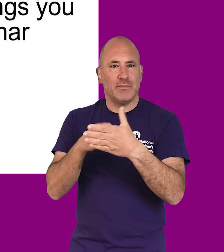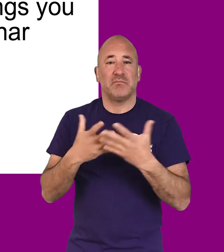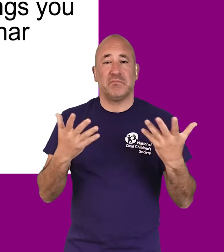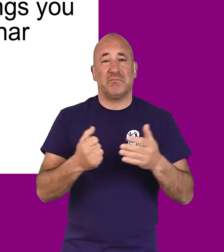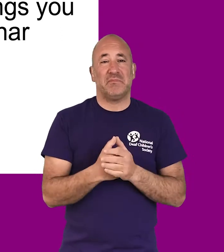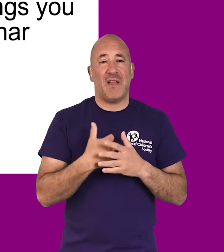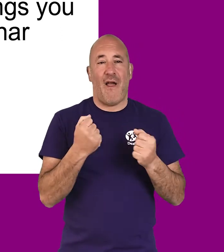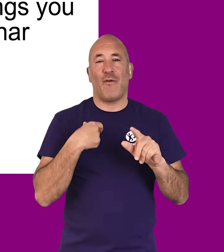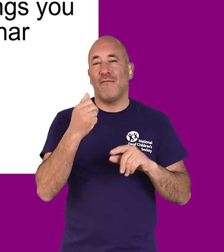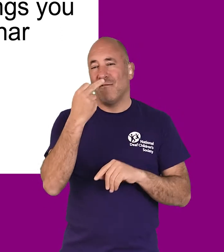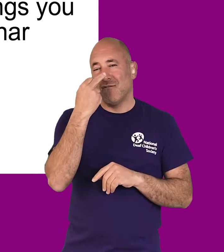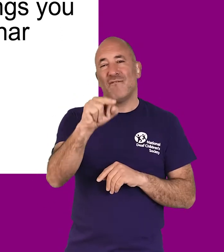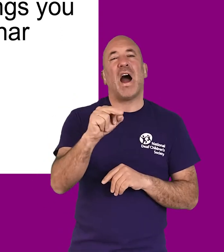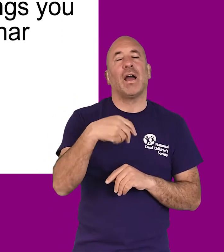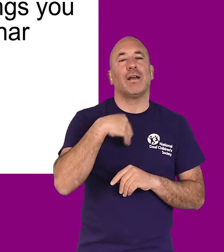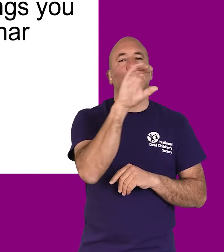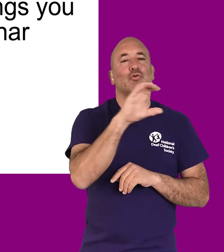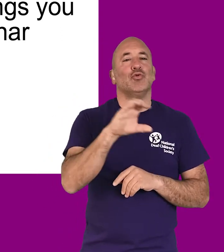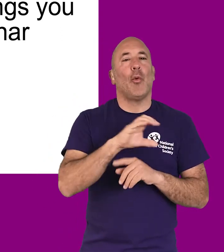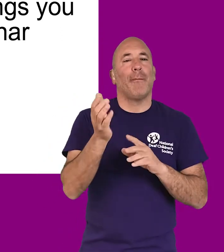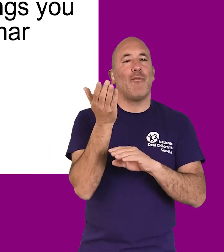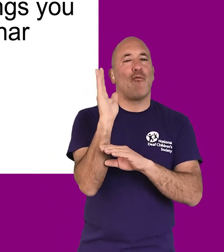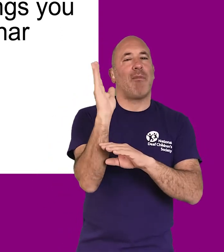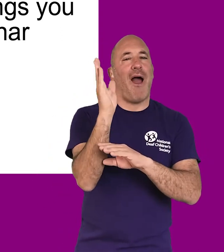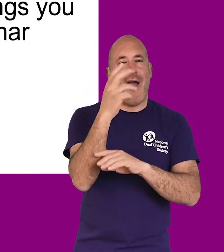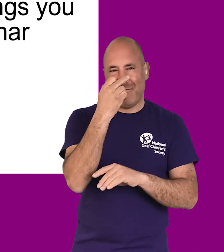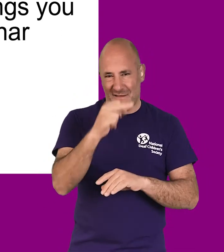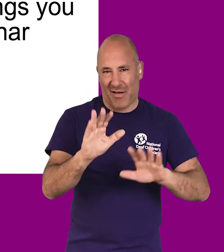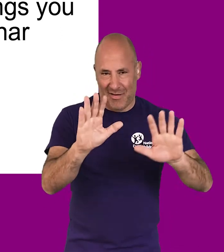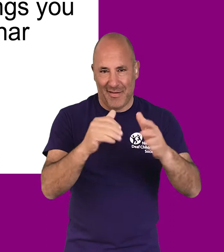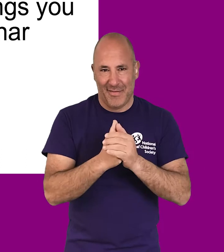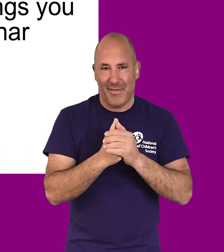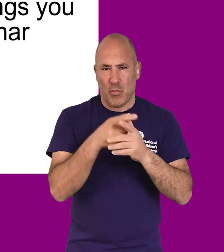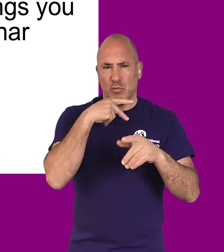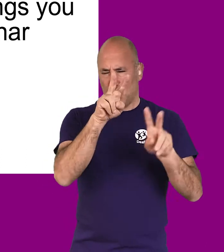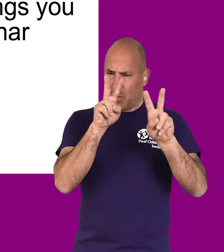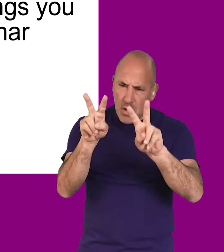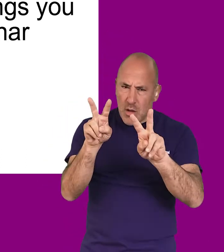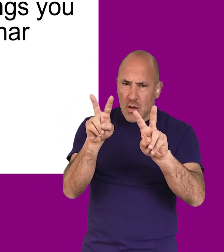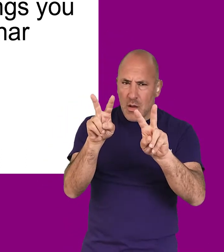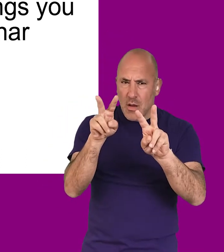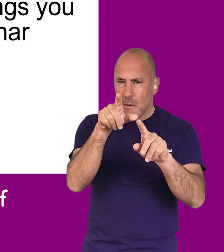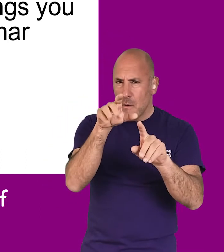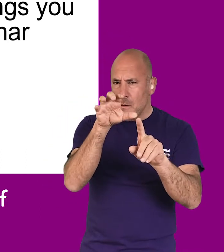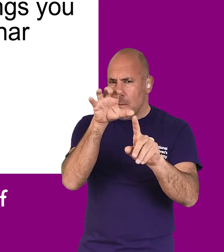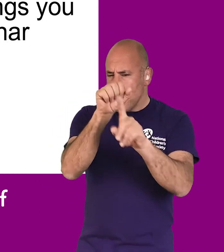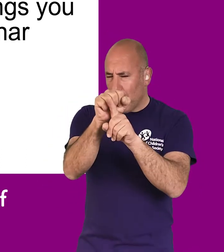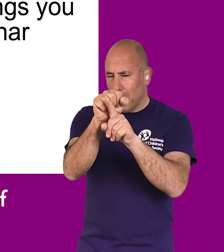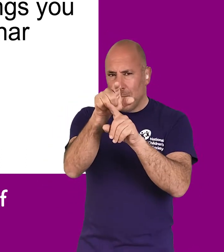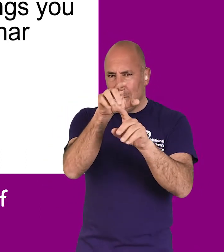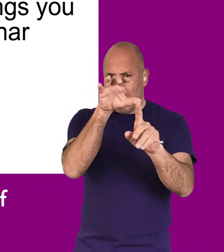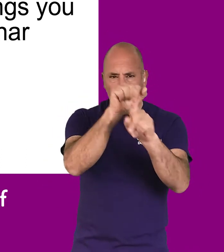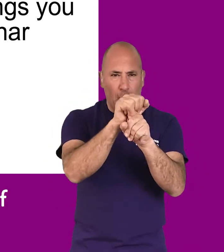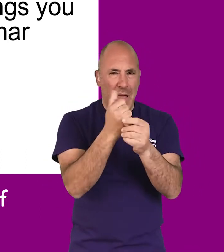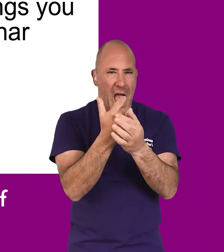So what I'm going to do now is show a fake Zoom webinar and ask you to